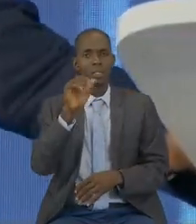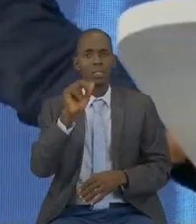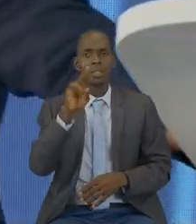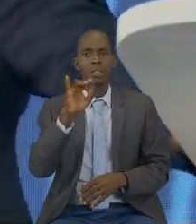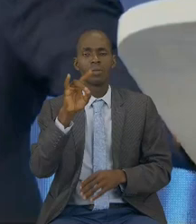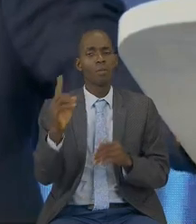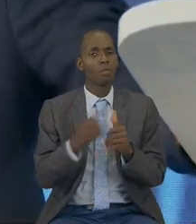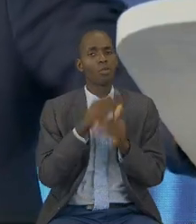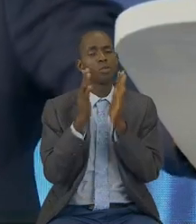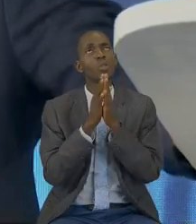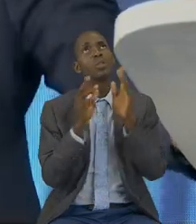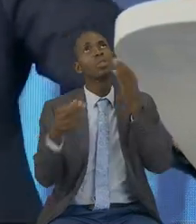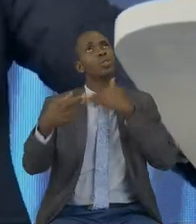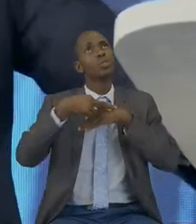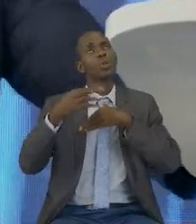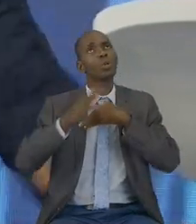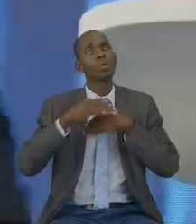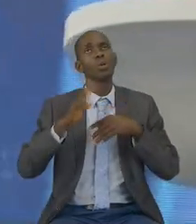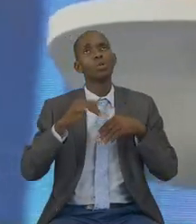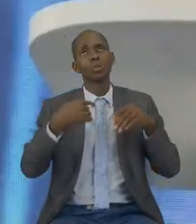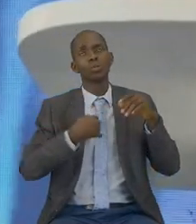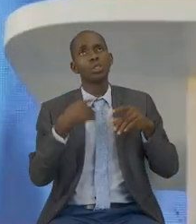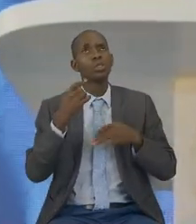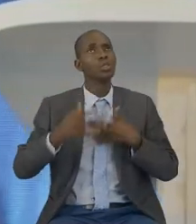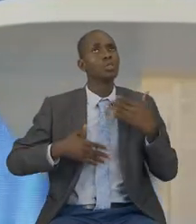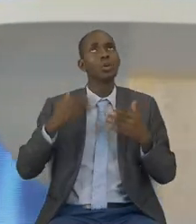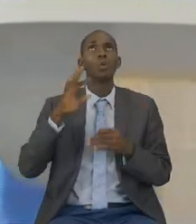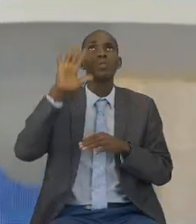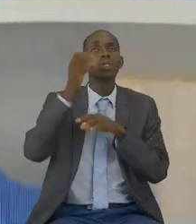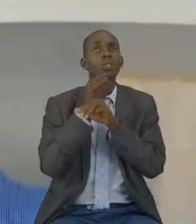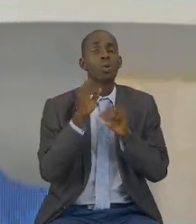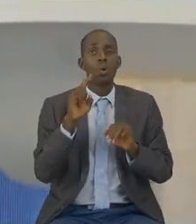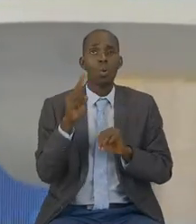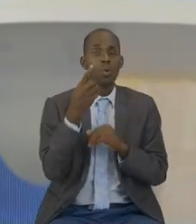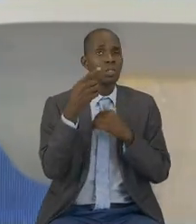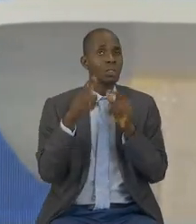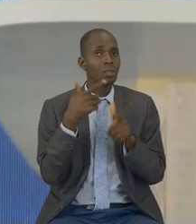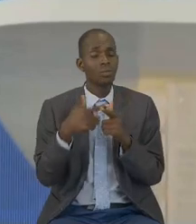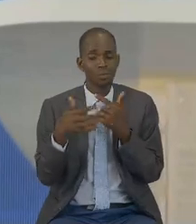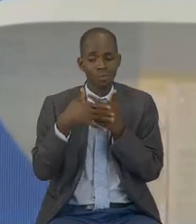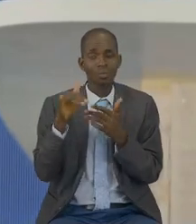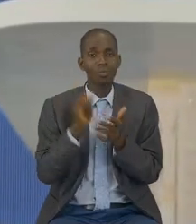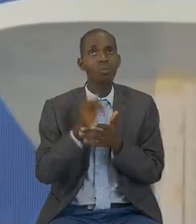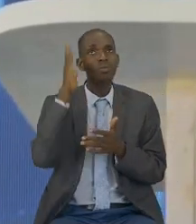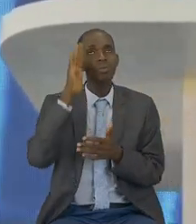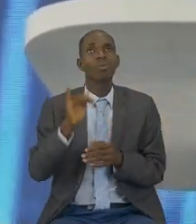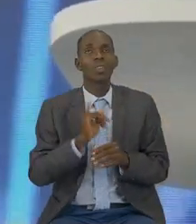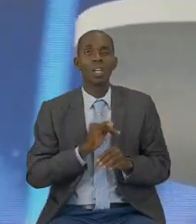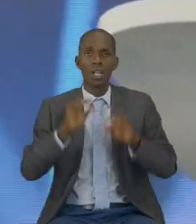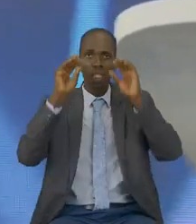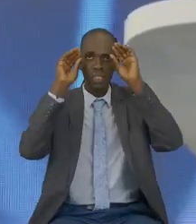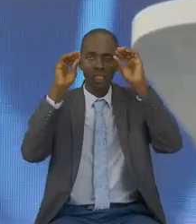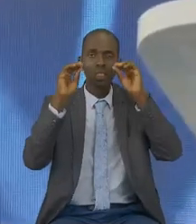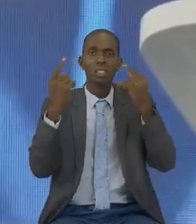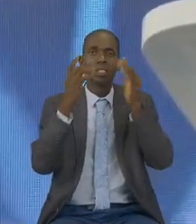the joy of thy salvation. Only then, after that, will I teach transgressors thy ways,